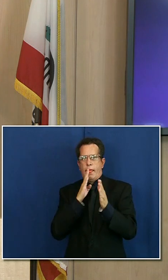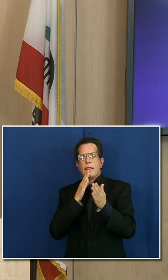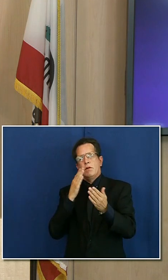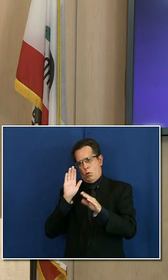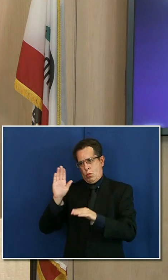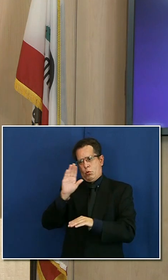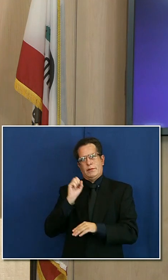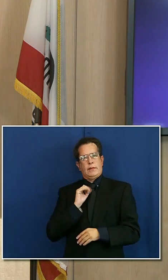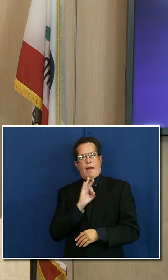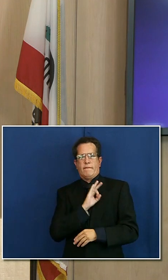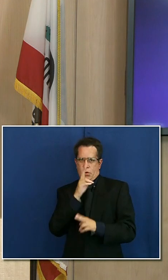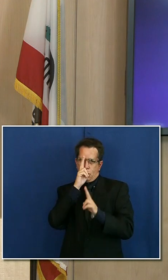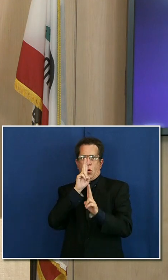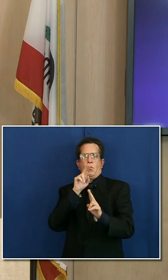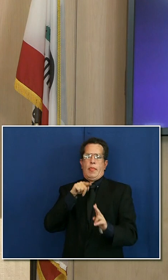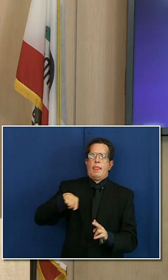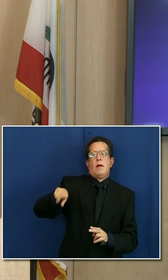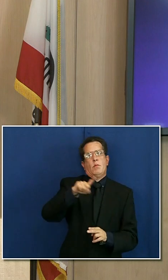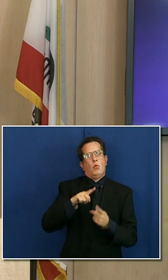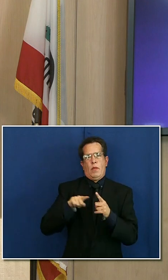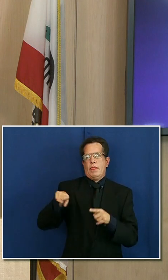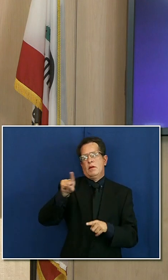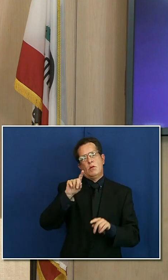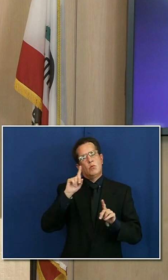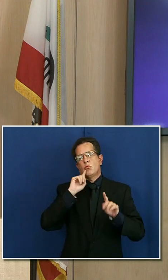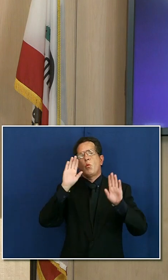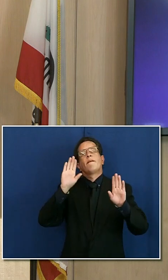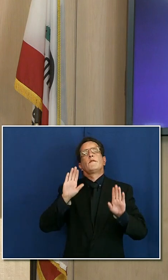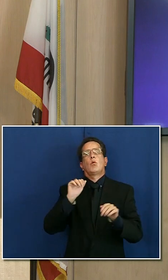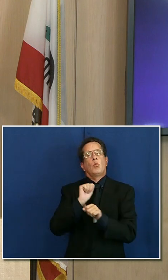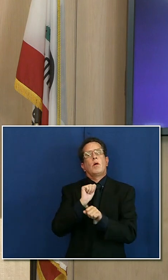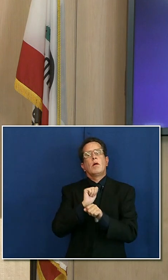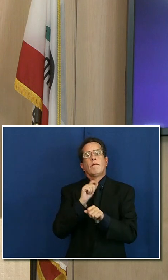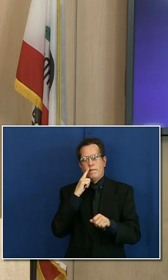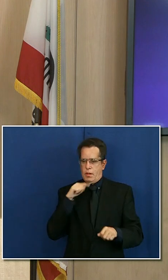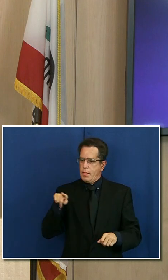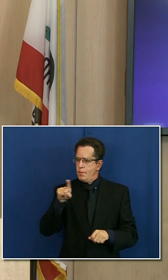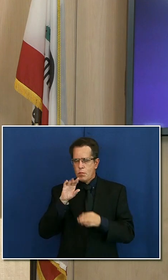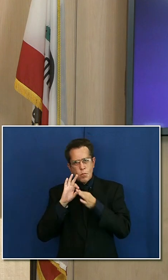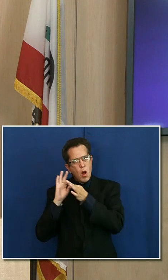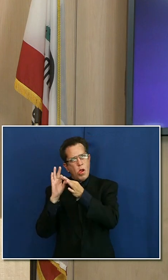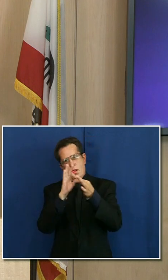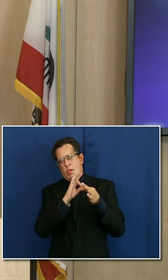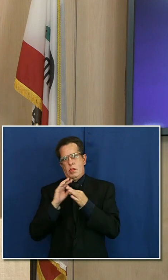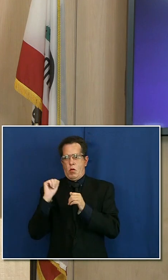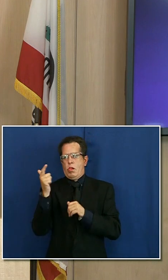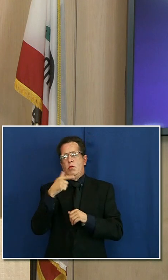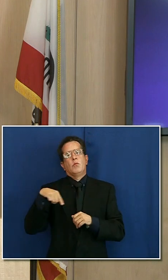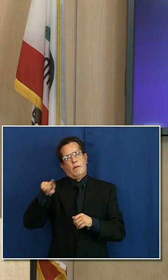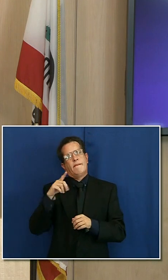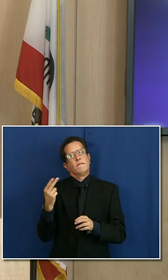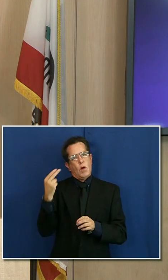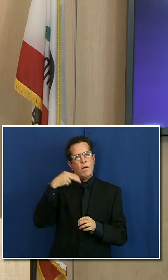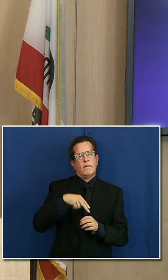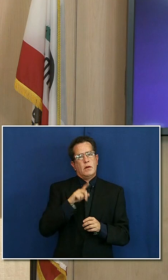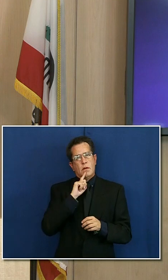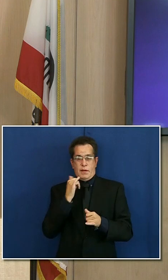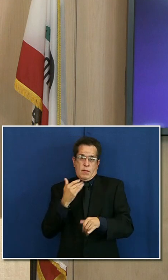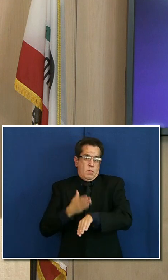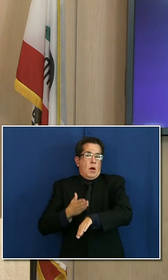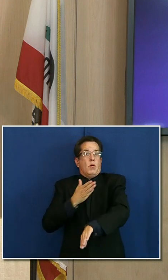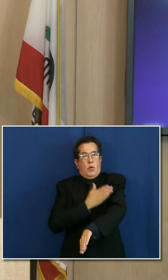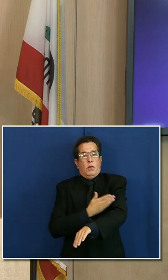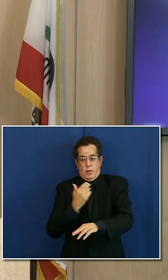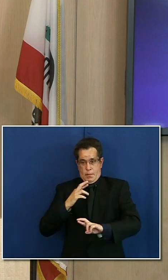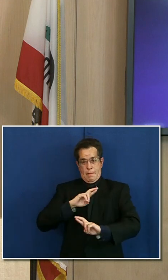their staff for the work that they're doing. It's truly been an outstanding effort on the part of all people involved. It is that preparedness